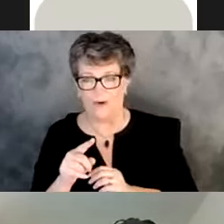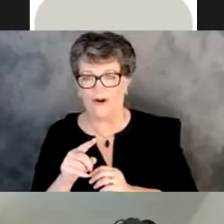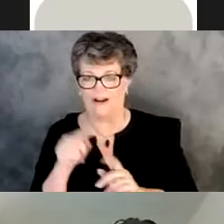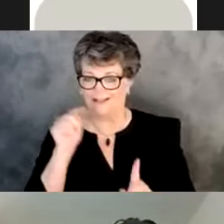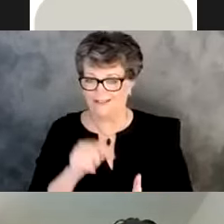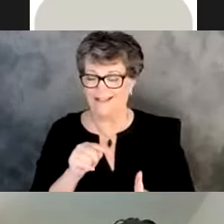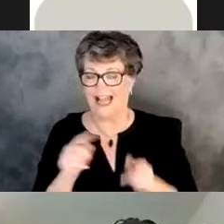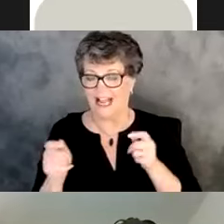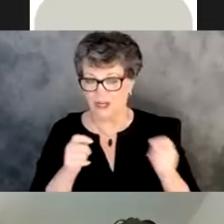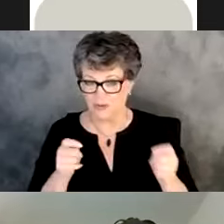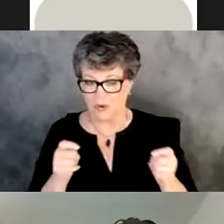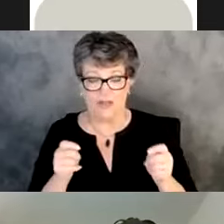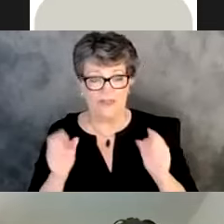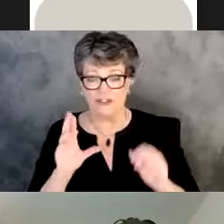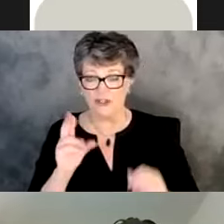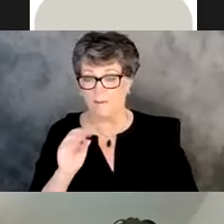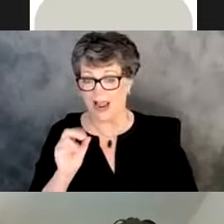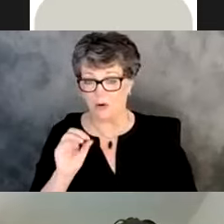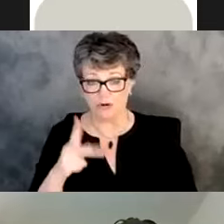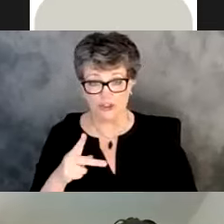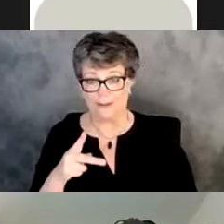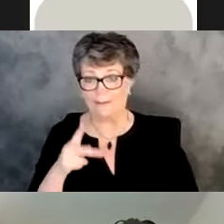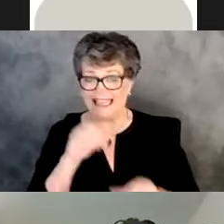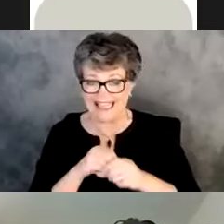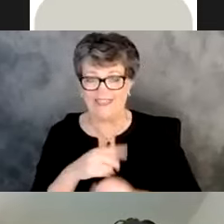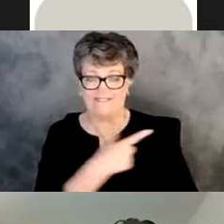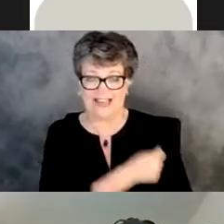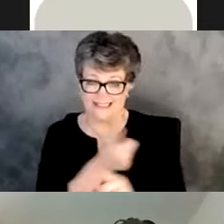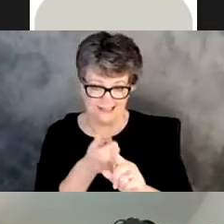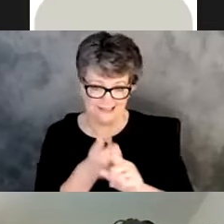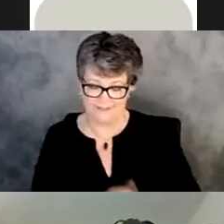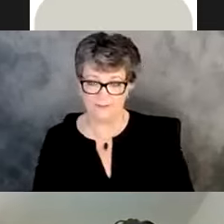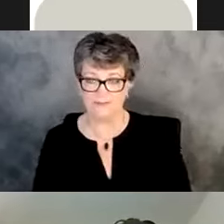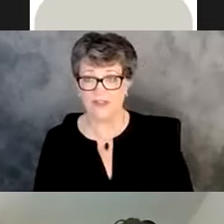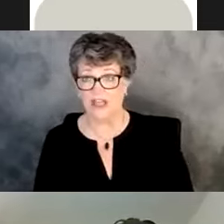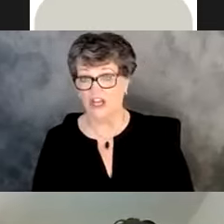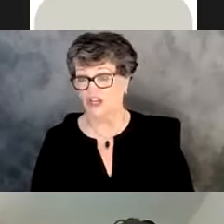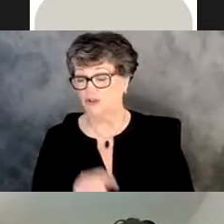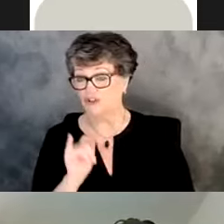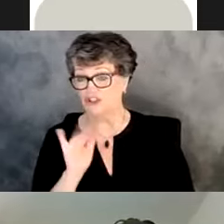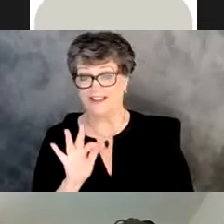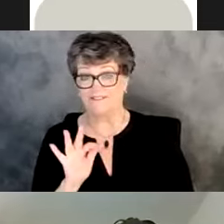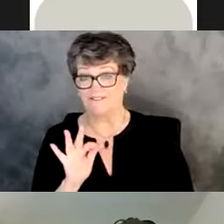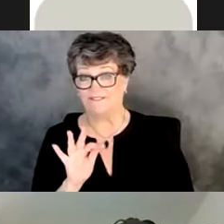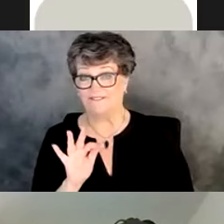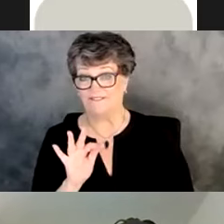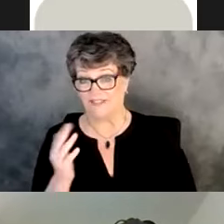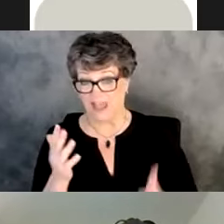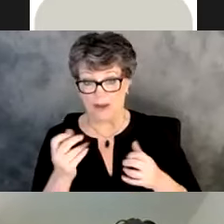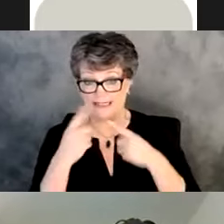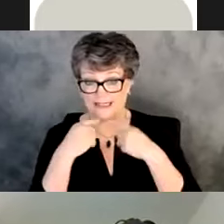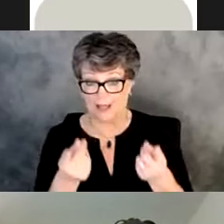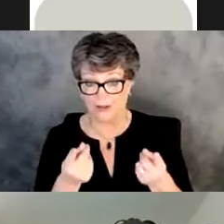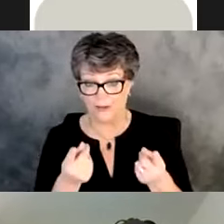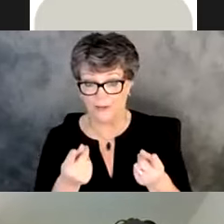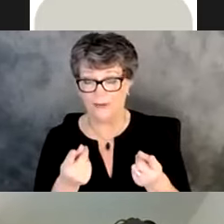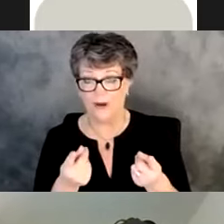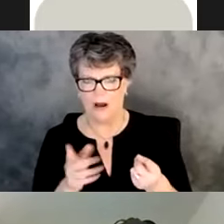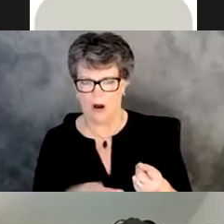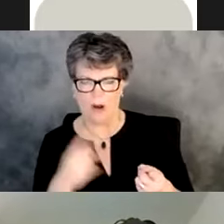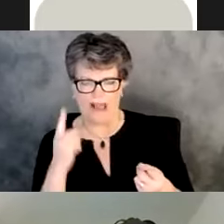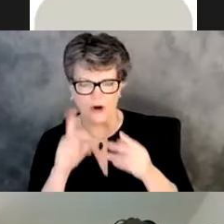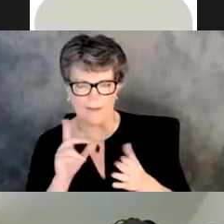of control. There are no microchips in the vaccine itself. But just in case somebody wants to tell you that they've heard